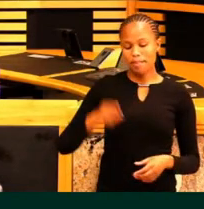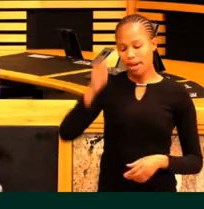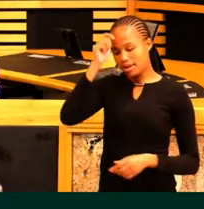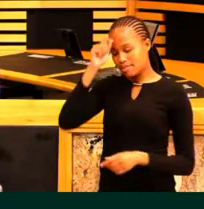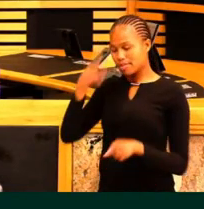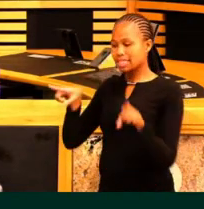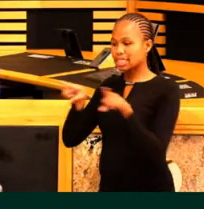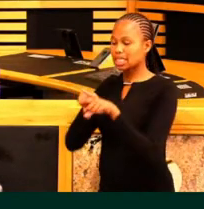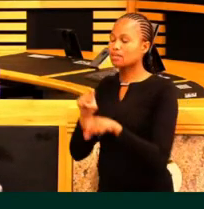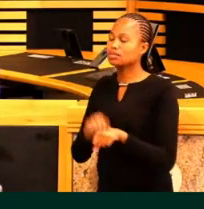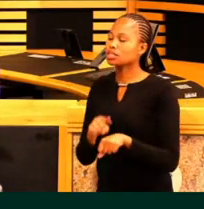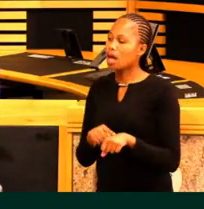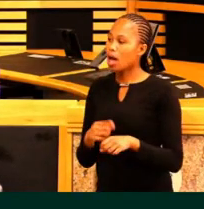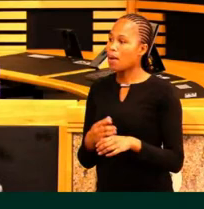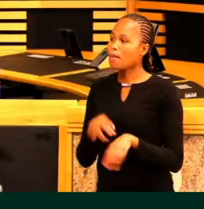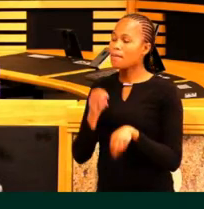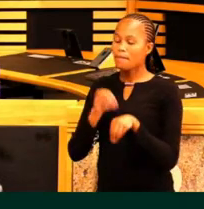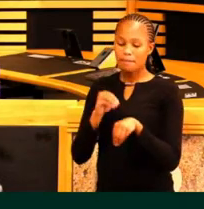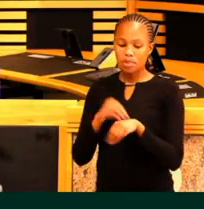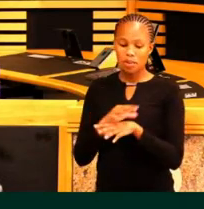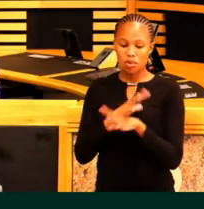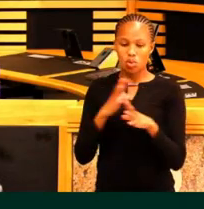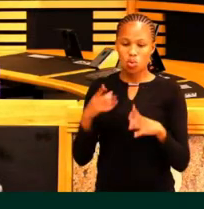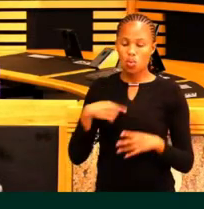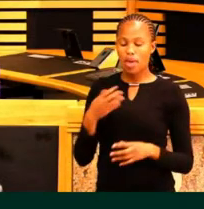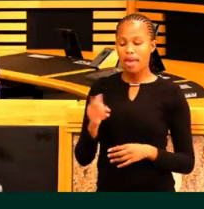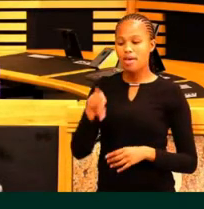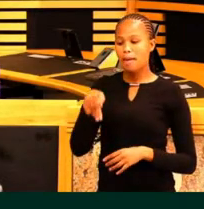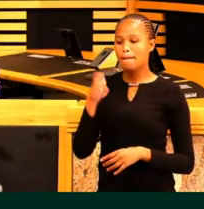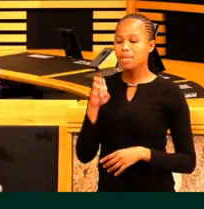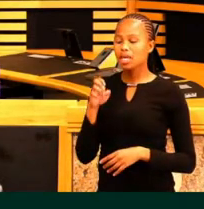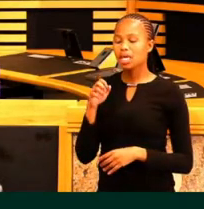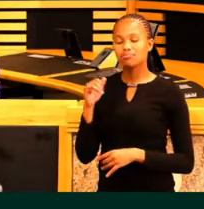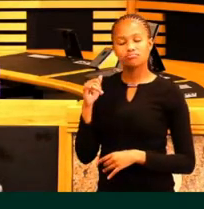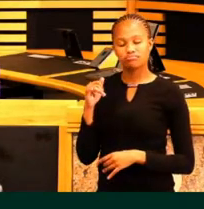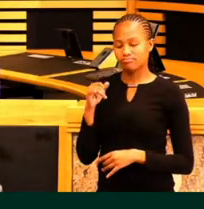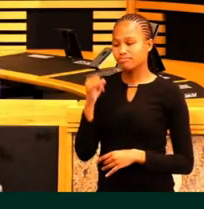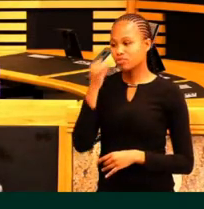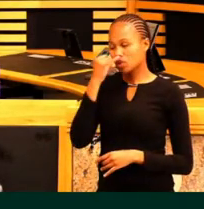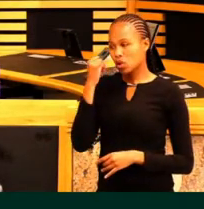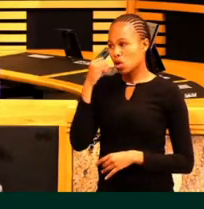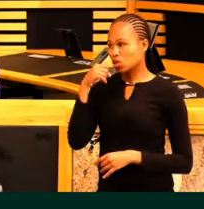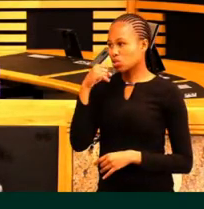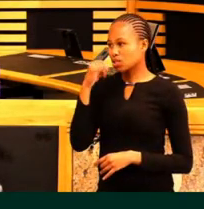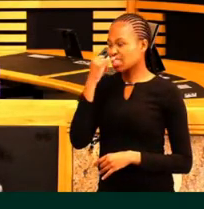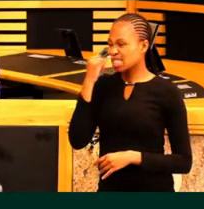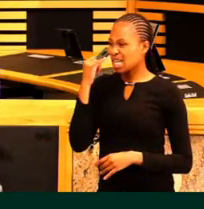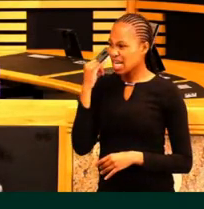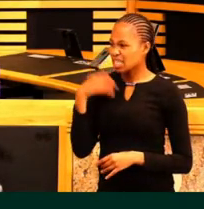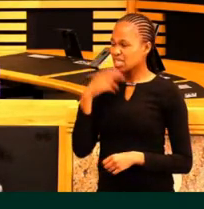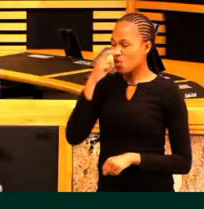time the drugs rehabs